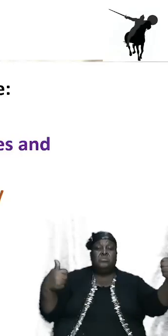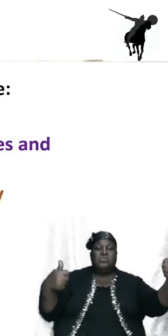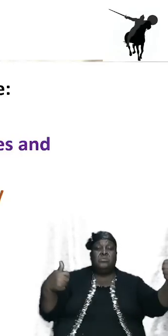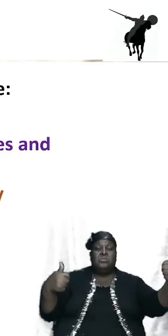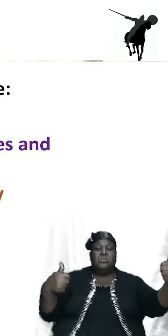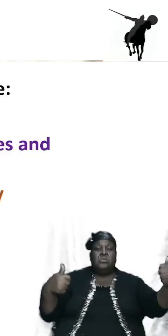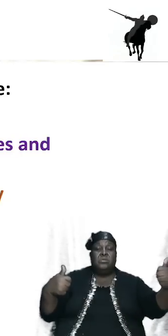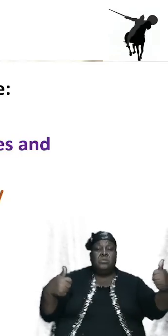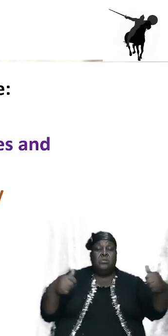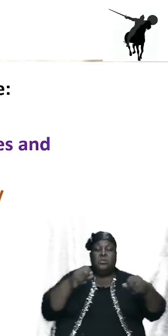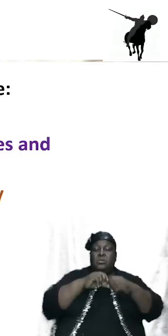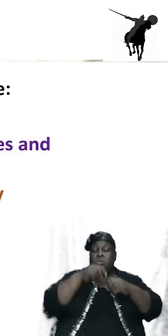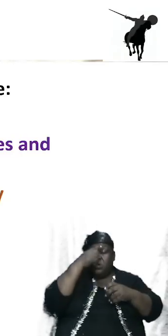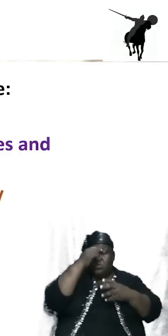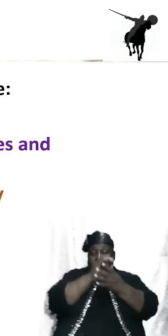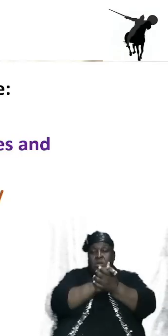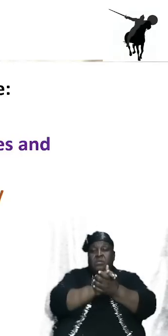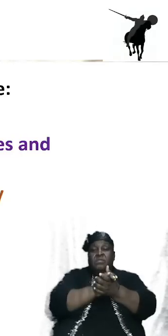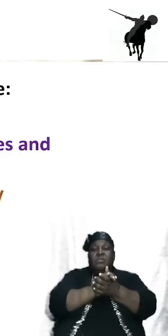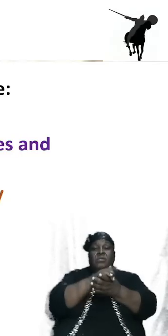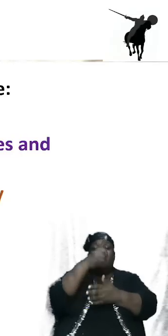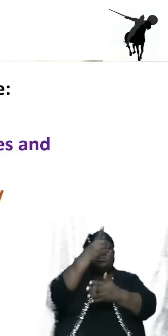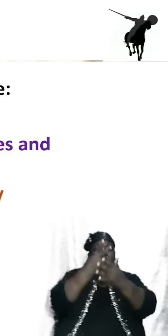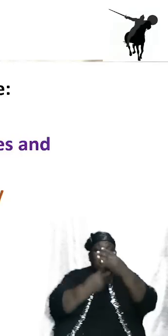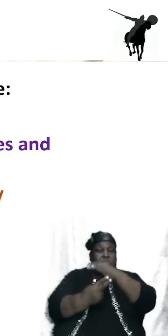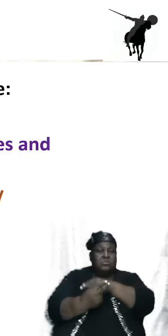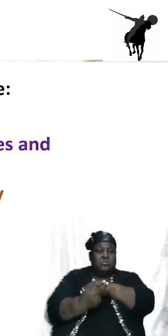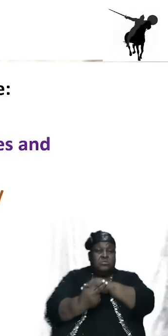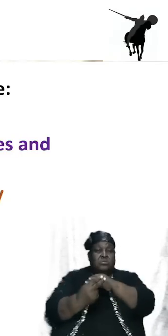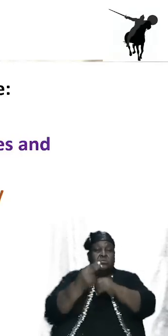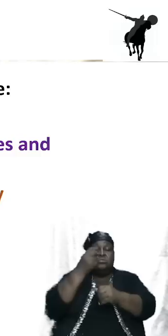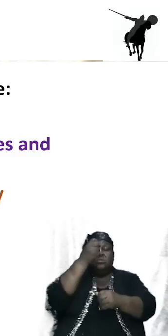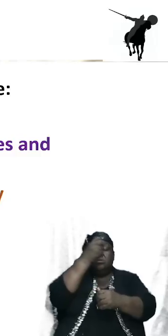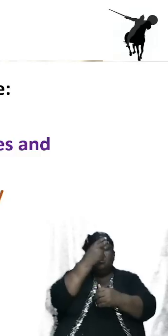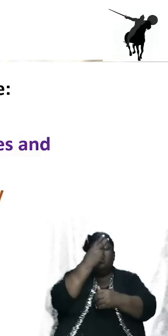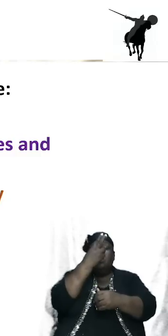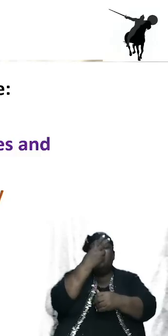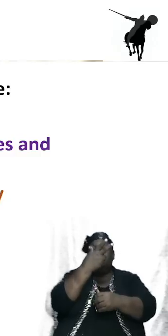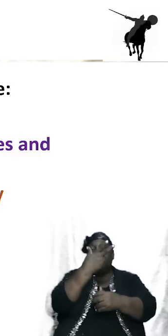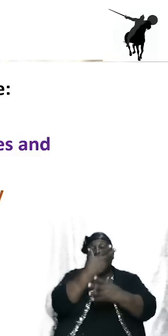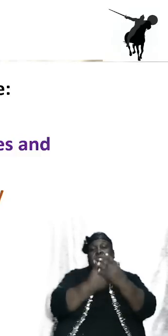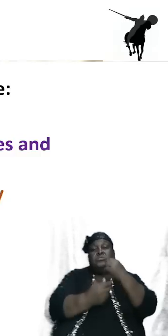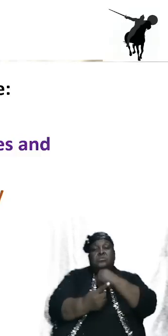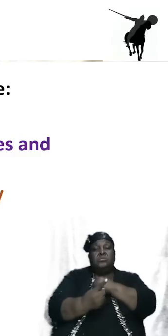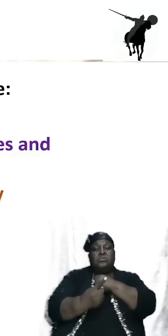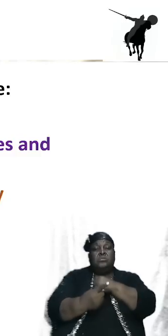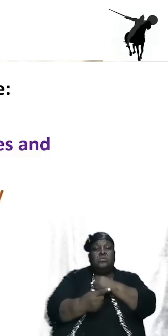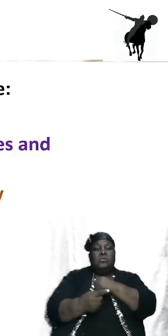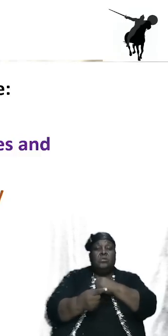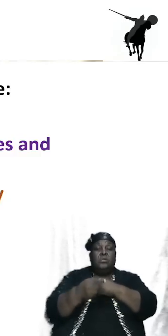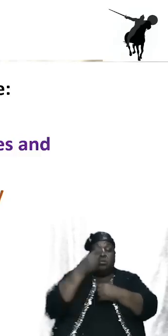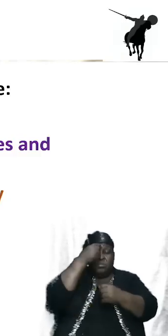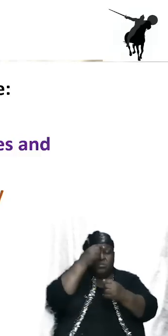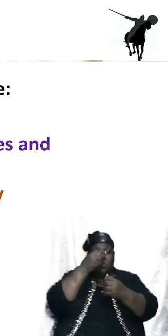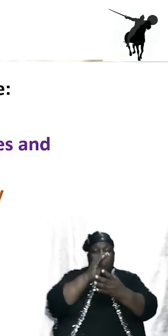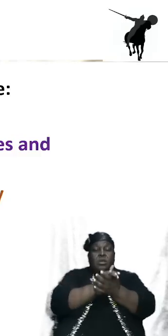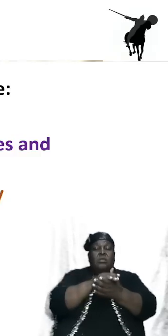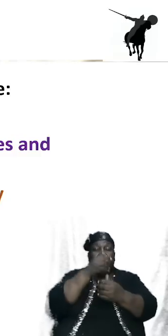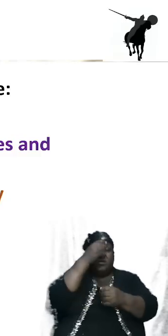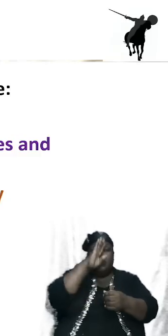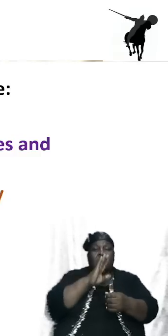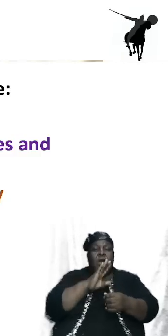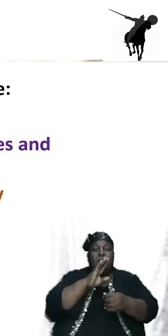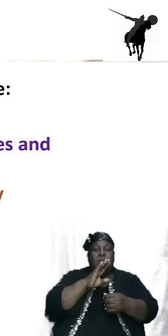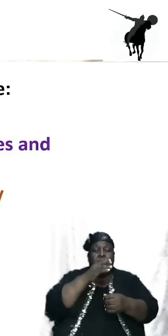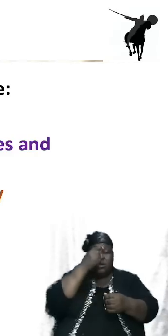in Trinitarianism, but they believe in Binitarianism. Because they don't believe in the Holy Spirit. They believe in God and they believe in Jesus. And